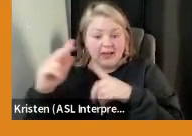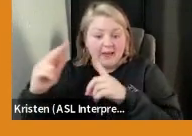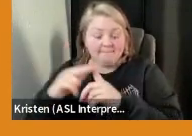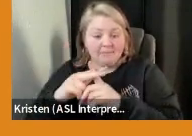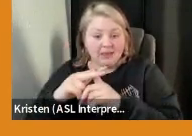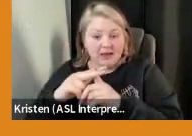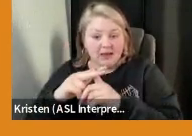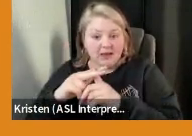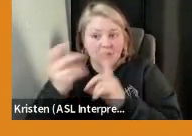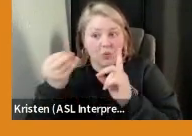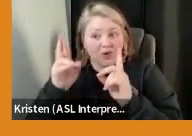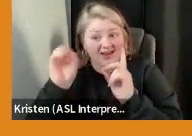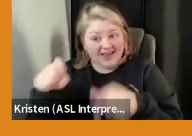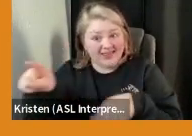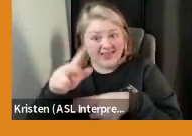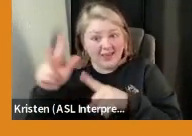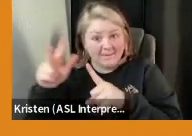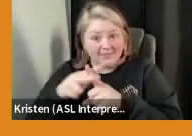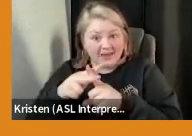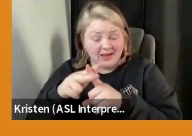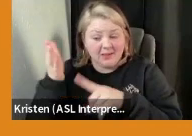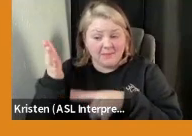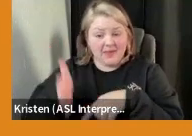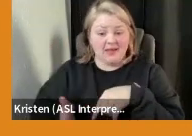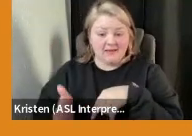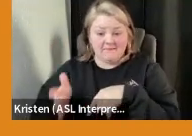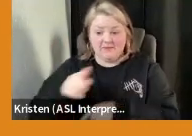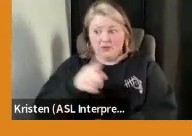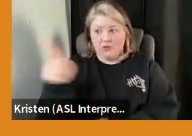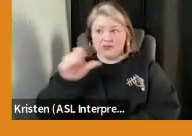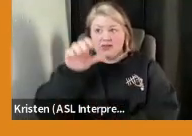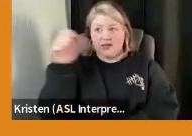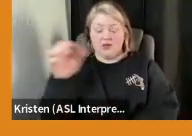of, or can they apply on behalf of those organizations?